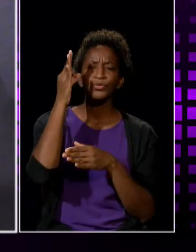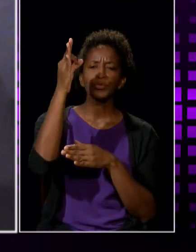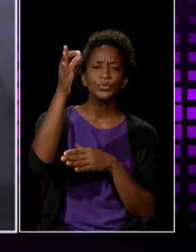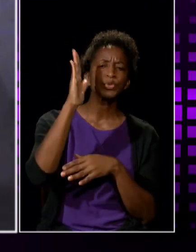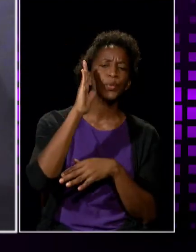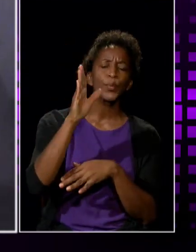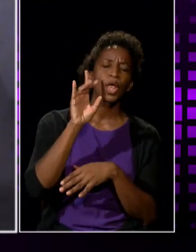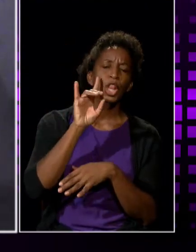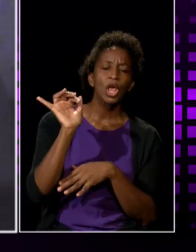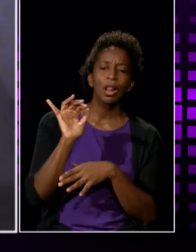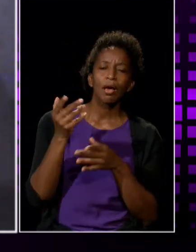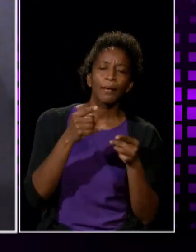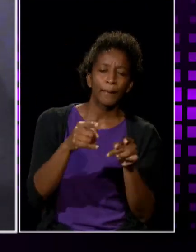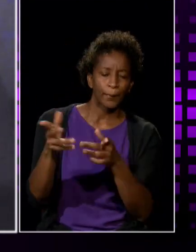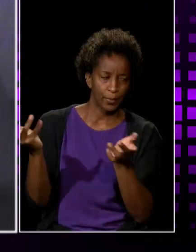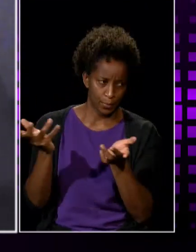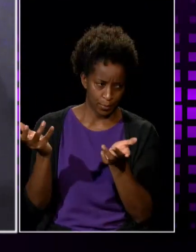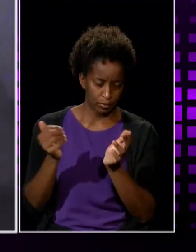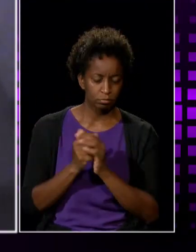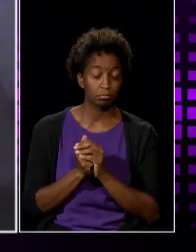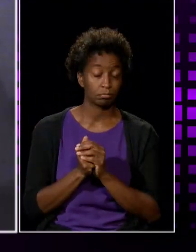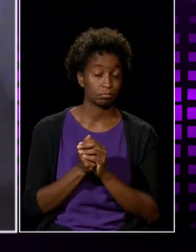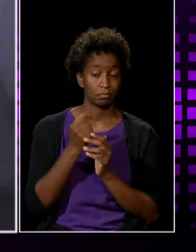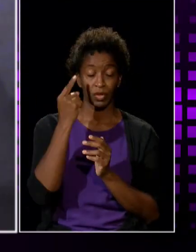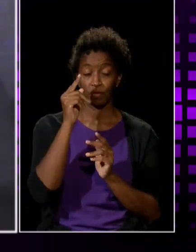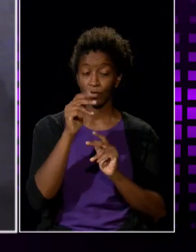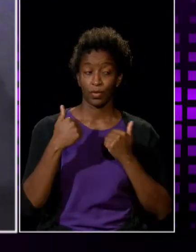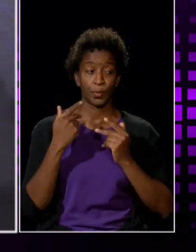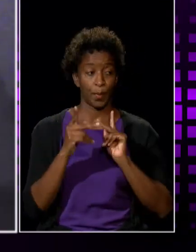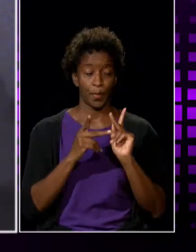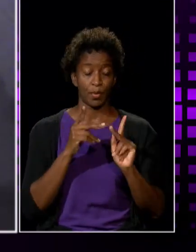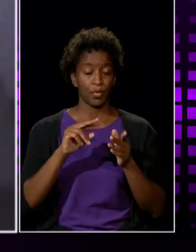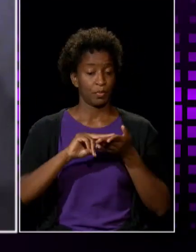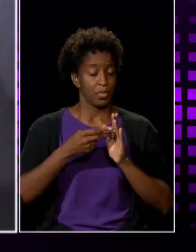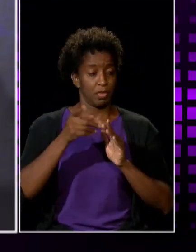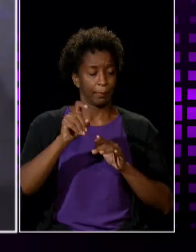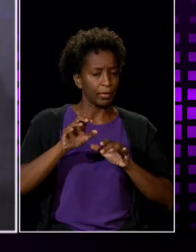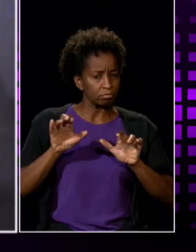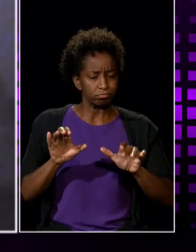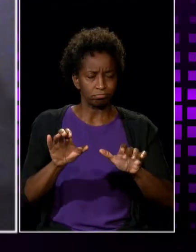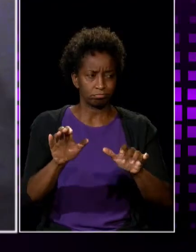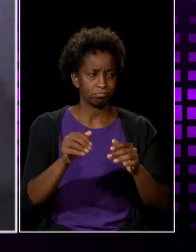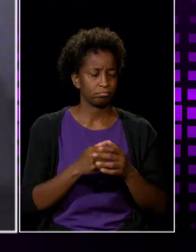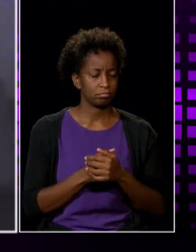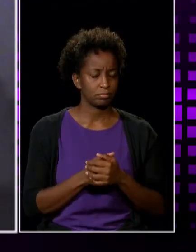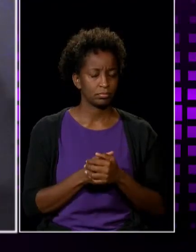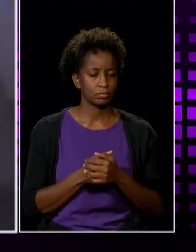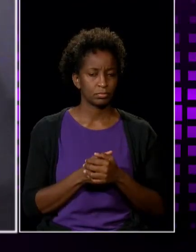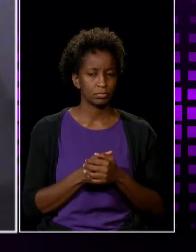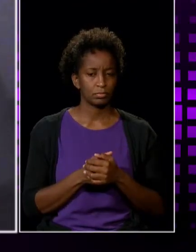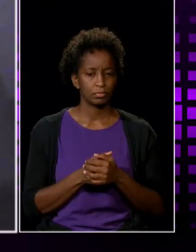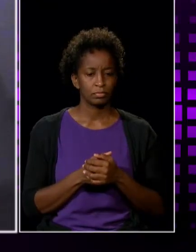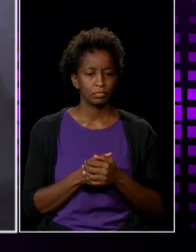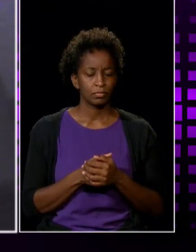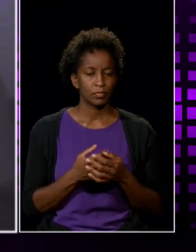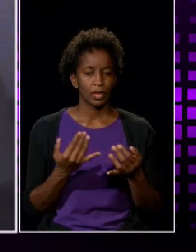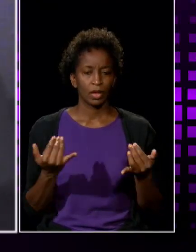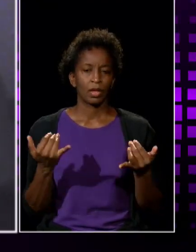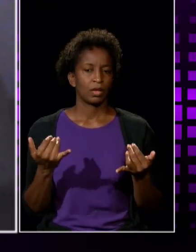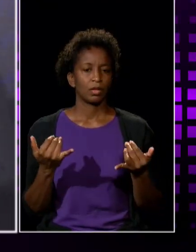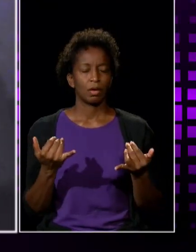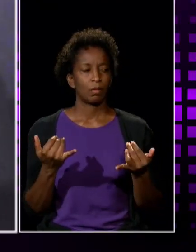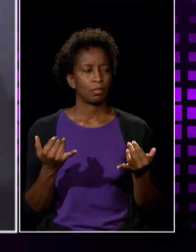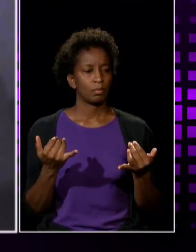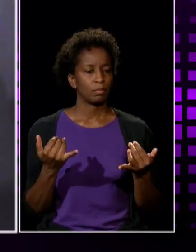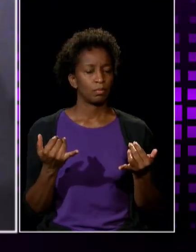now, that speaks action and taking ourselves and going towards the globe and saying that I'm taking